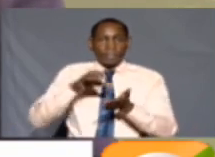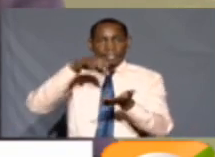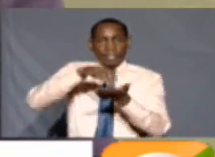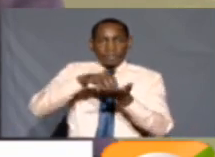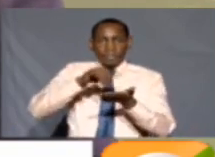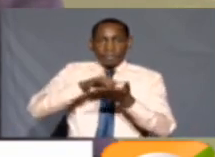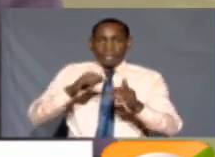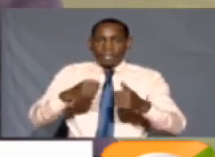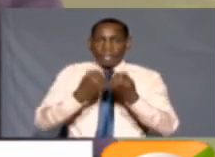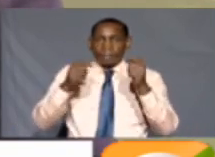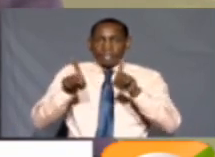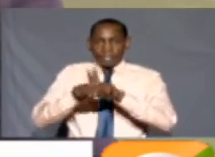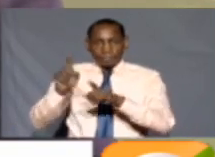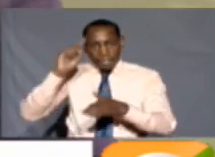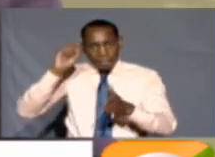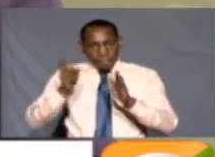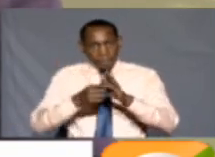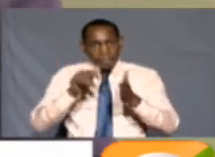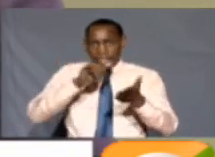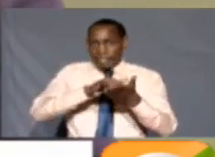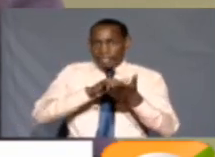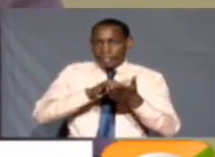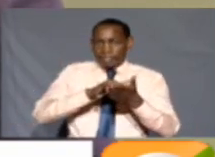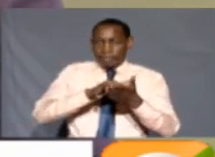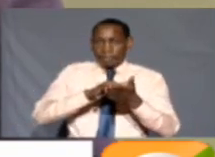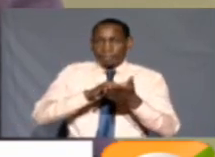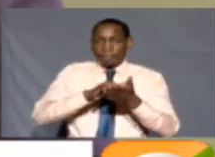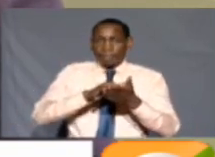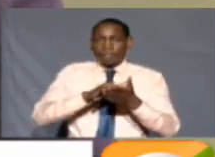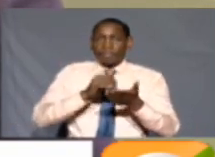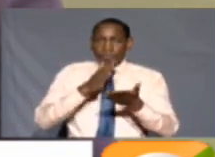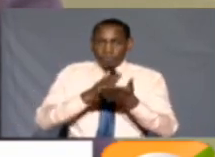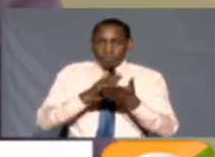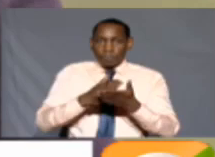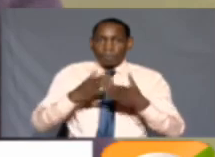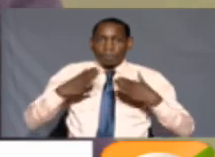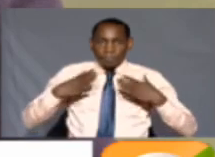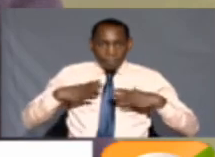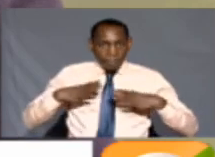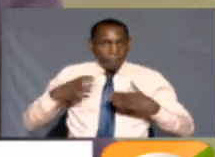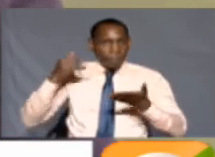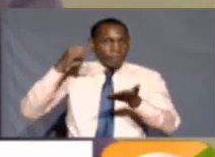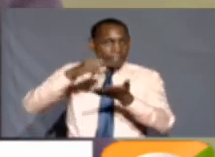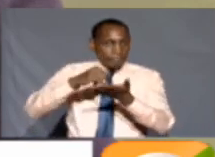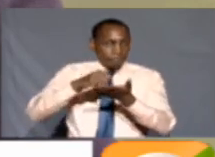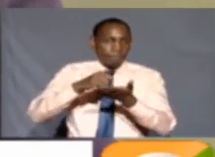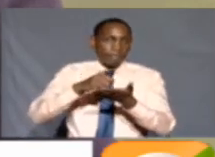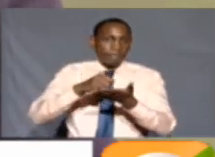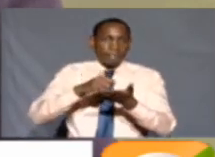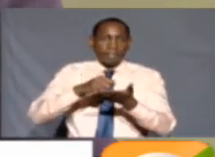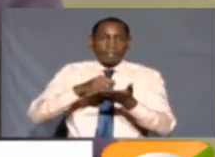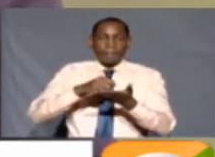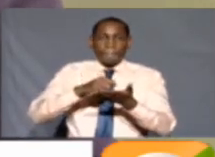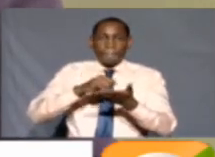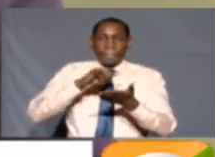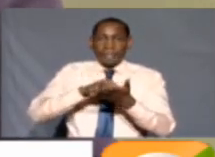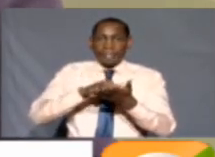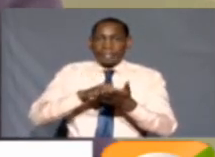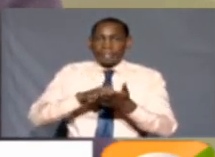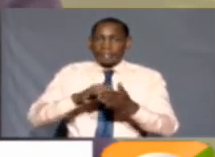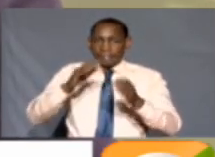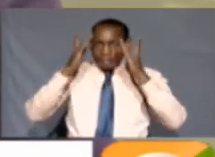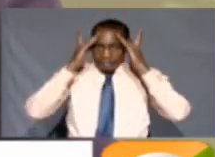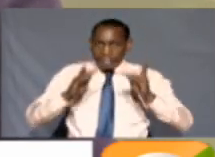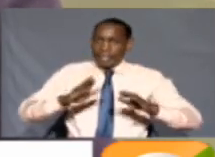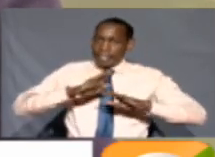takes, and to recognize that behind all these cases are real people who have said enough is enough and